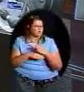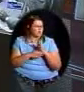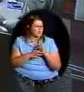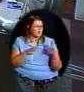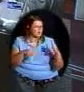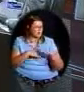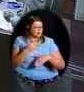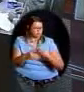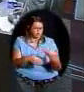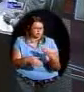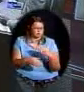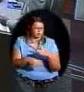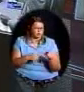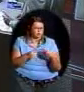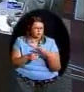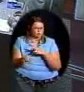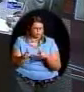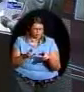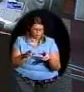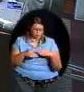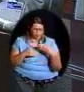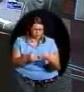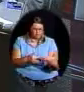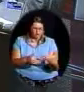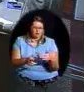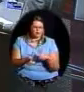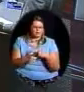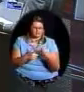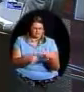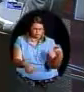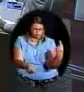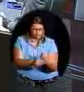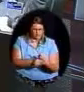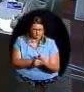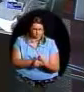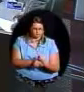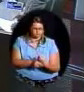that when we're ready to go that we're doing it right. So we'll come back with a report on that.